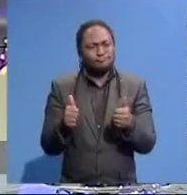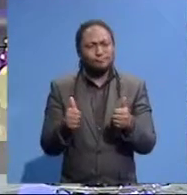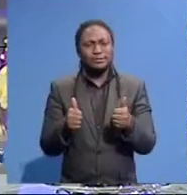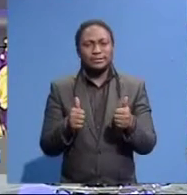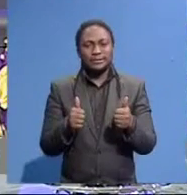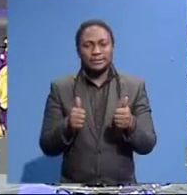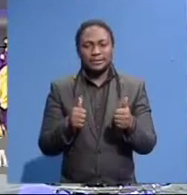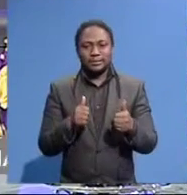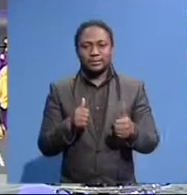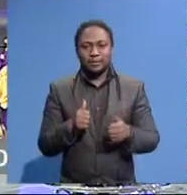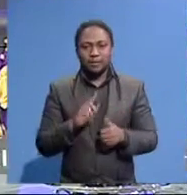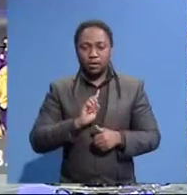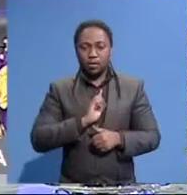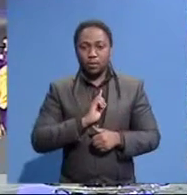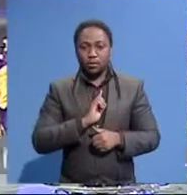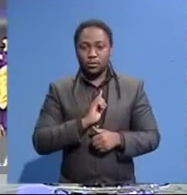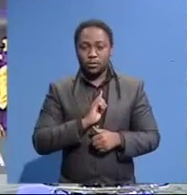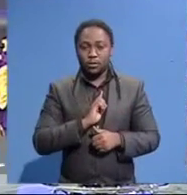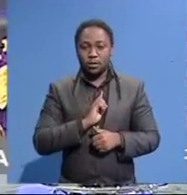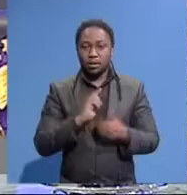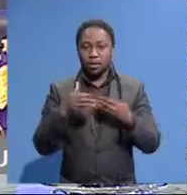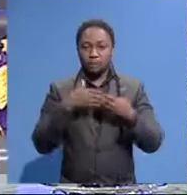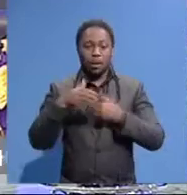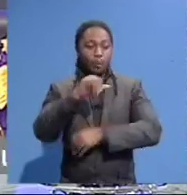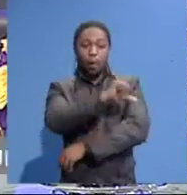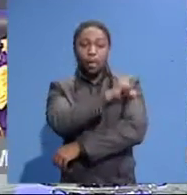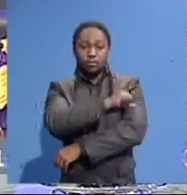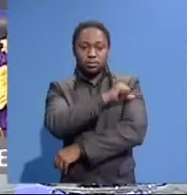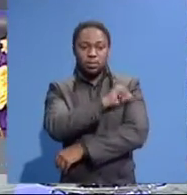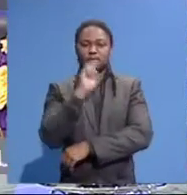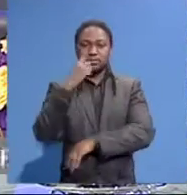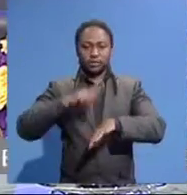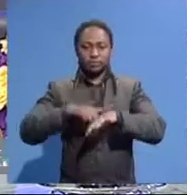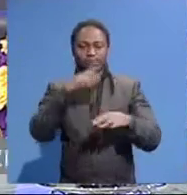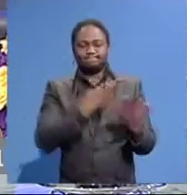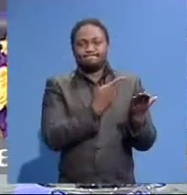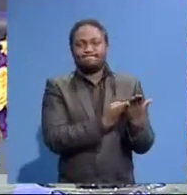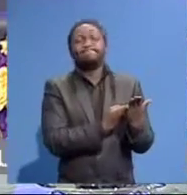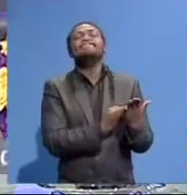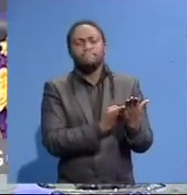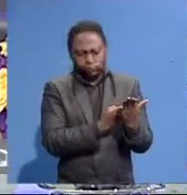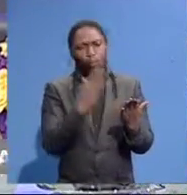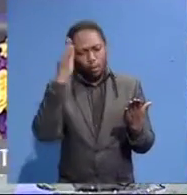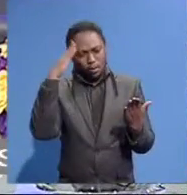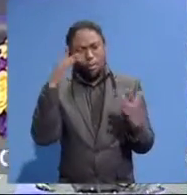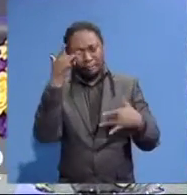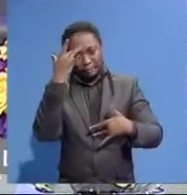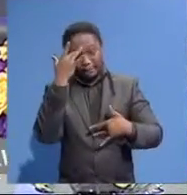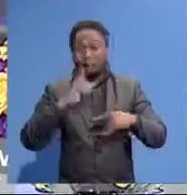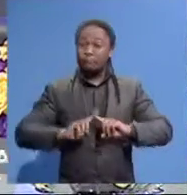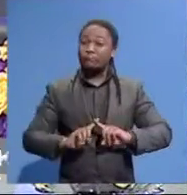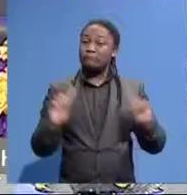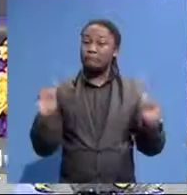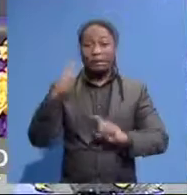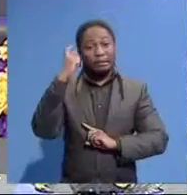You know, there's been a lot of chatter ever since he went to hospital the first time and he started to become very ill. But I